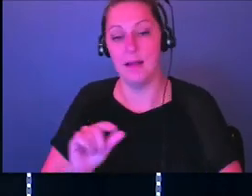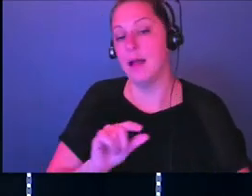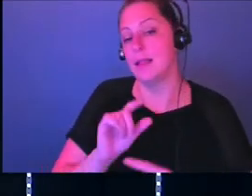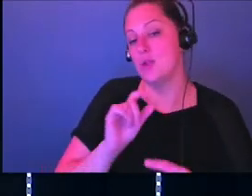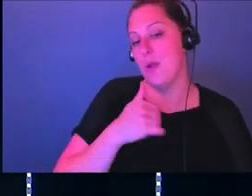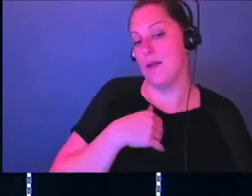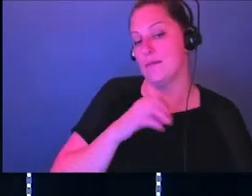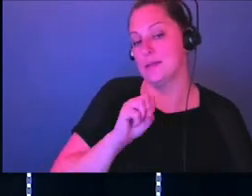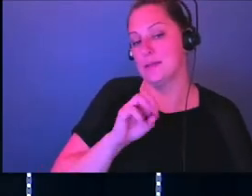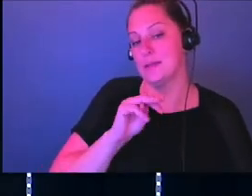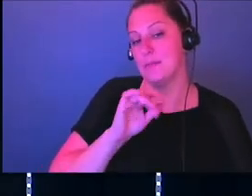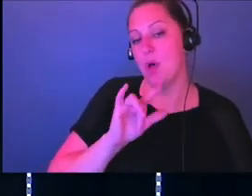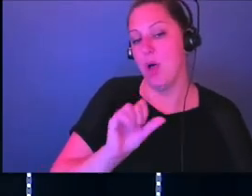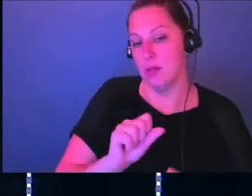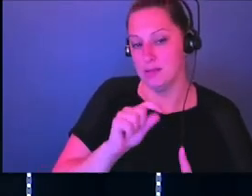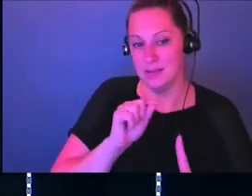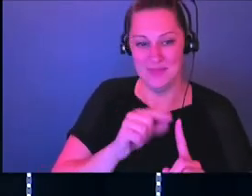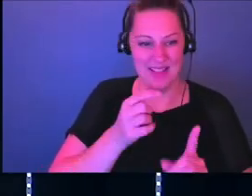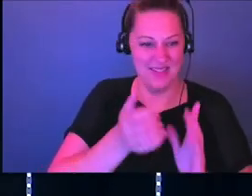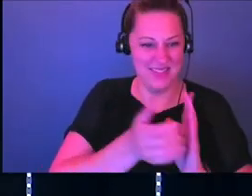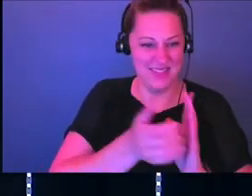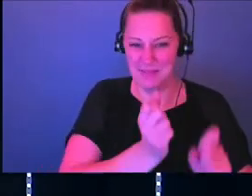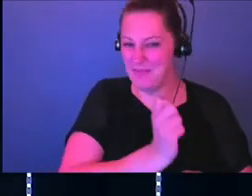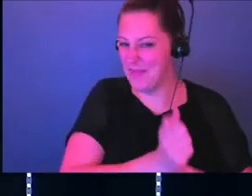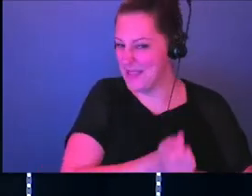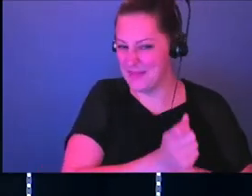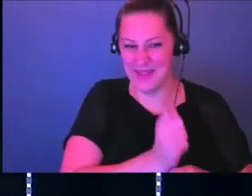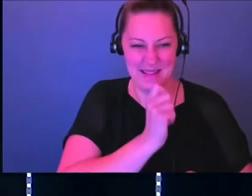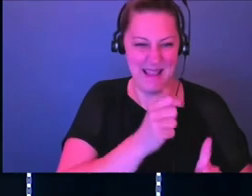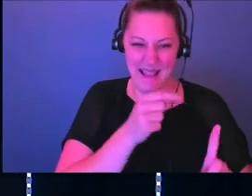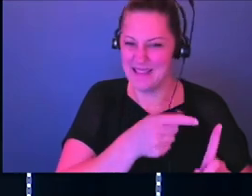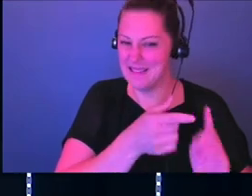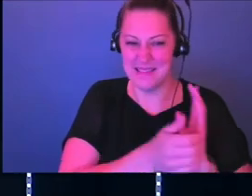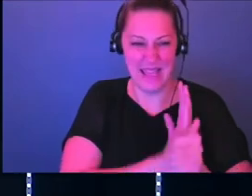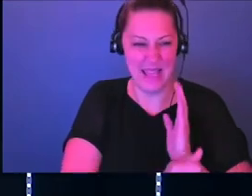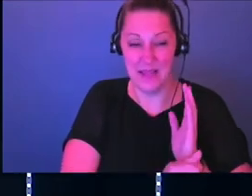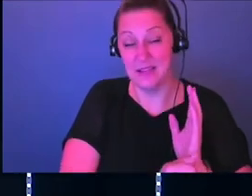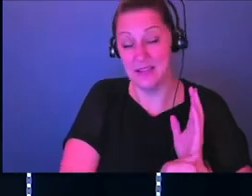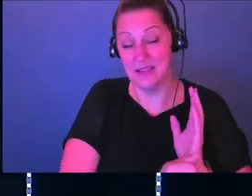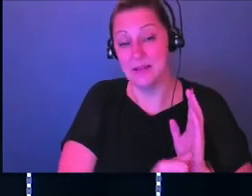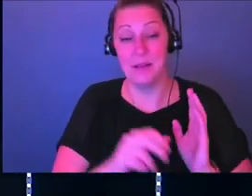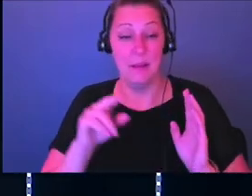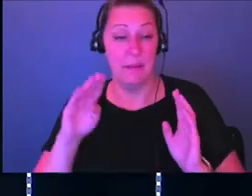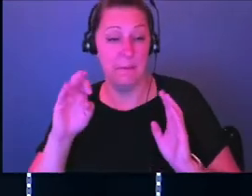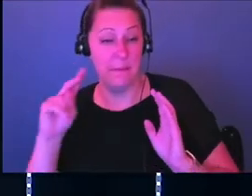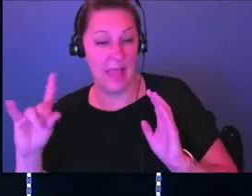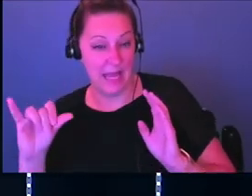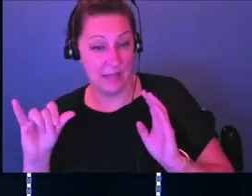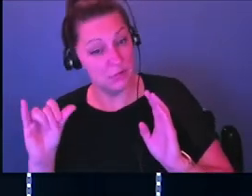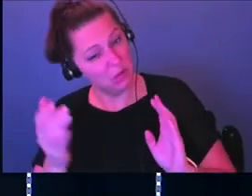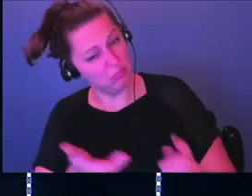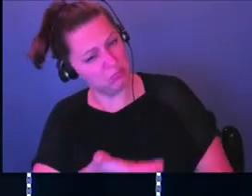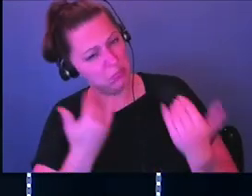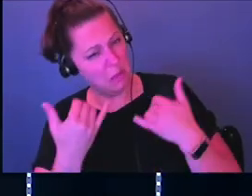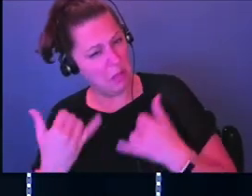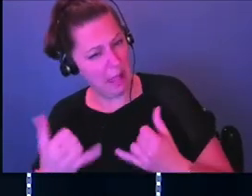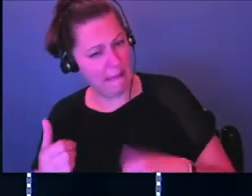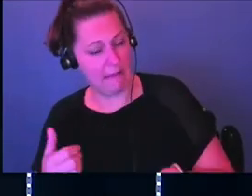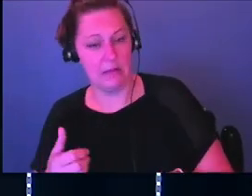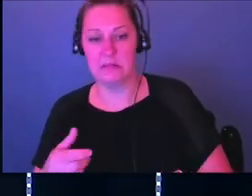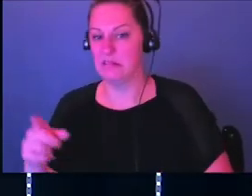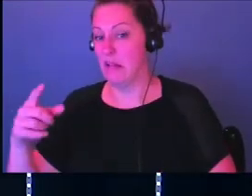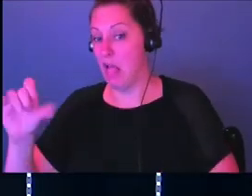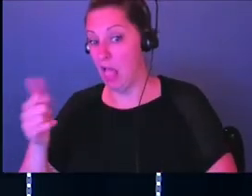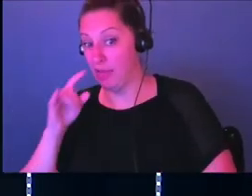So Smalls is not good at baseball, right? He doesn't know how to play. He meets this new group of friends and they invite him in to play. Well, Benny invites him and the other ones are mean, but they all become friends eventually. So